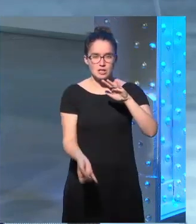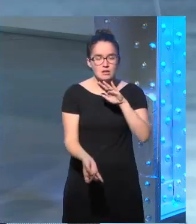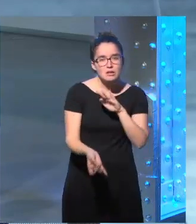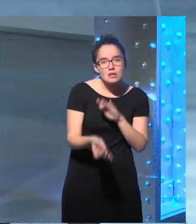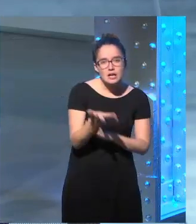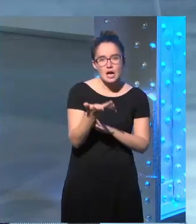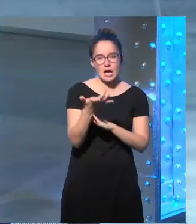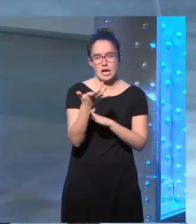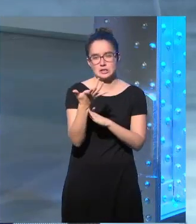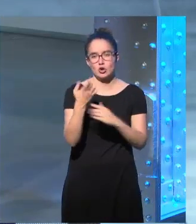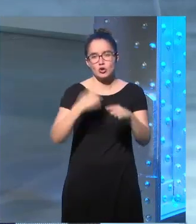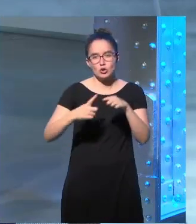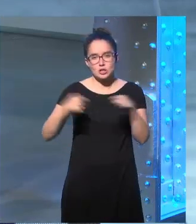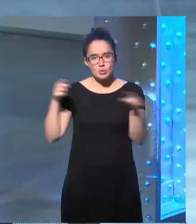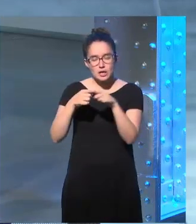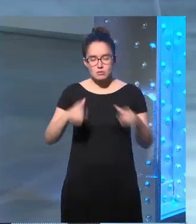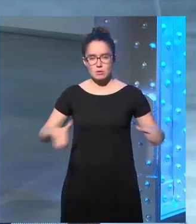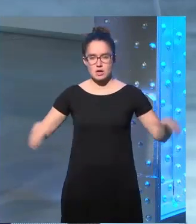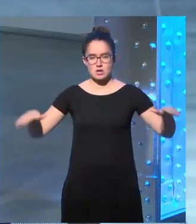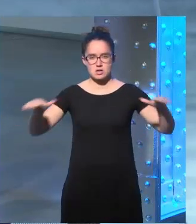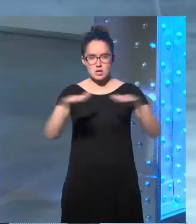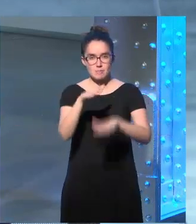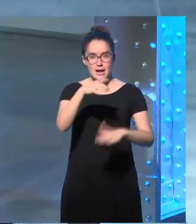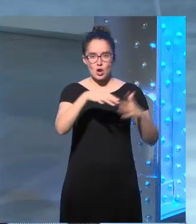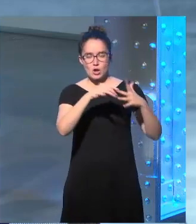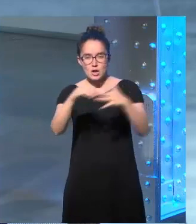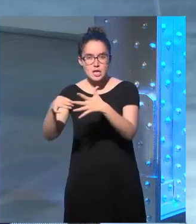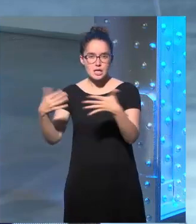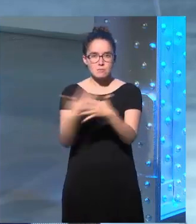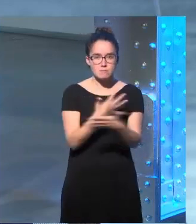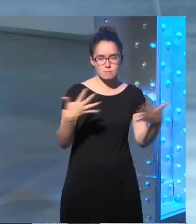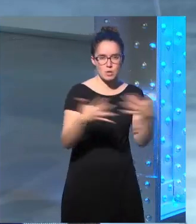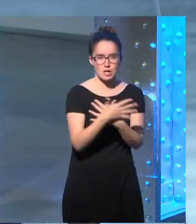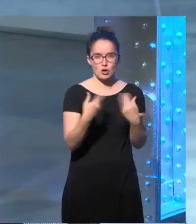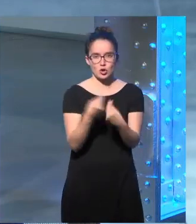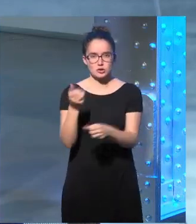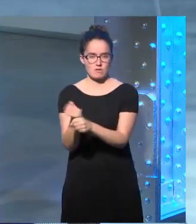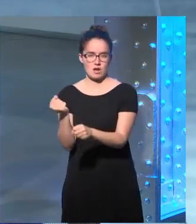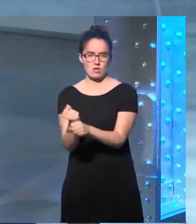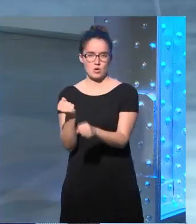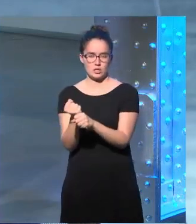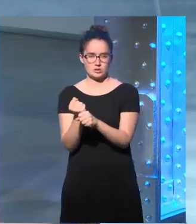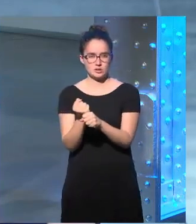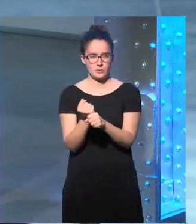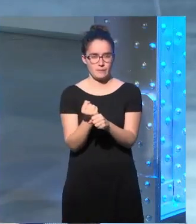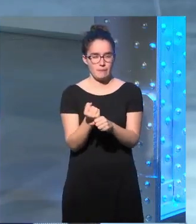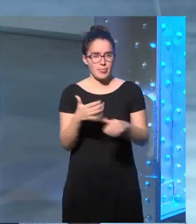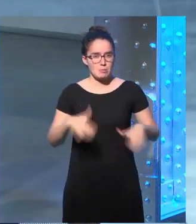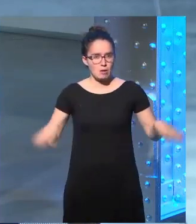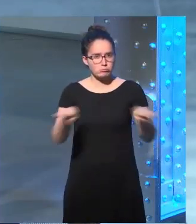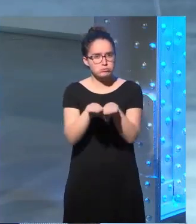to create a horizontal structure and to create mentoring and to empower their leaders and to create that talent that